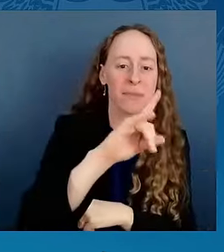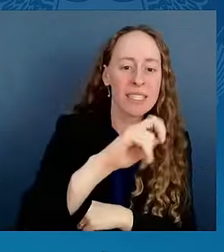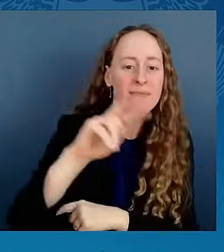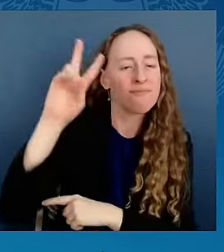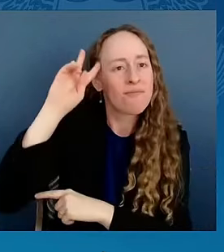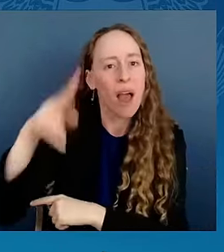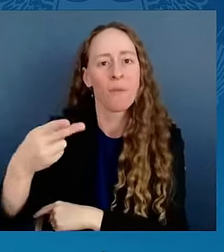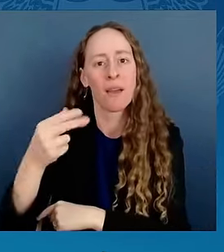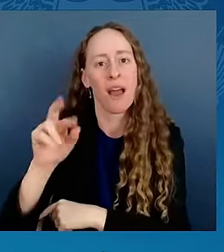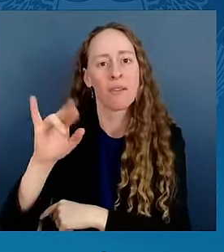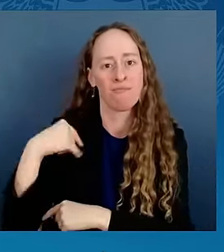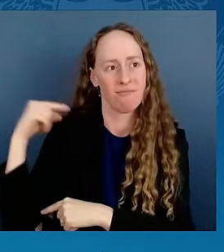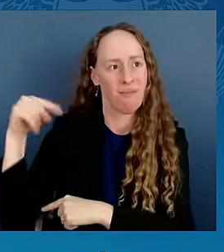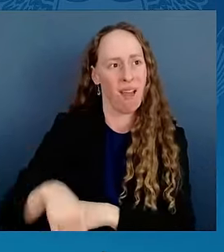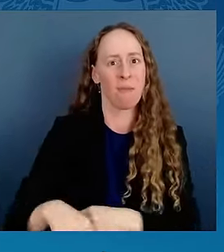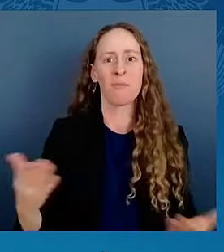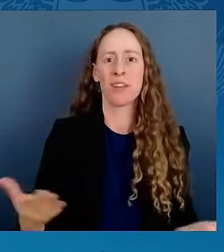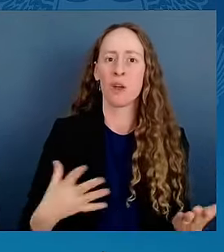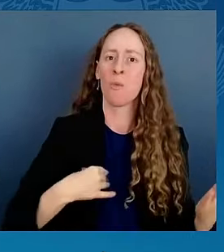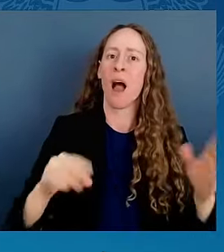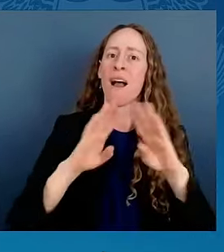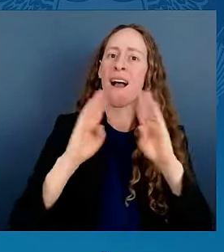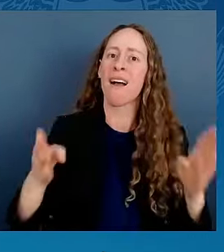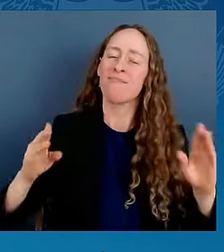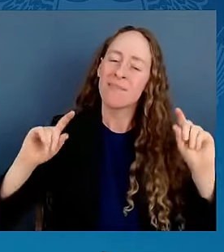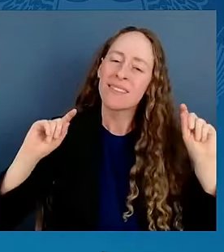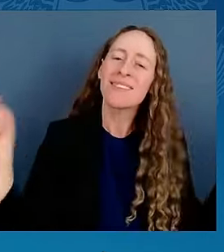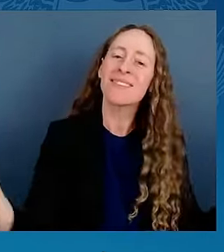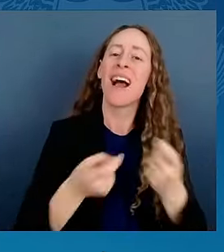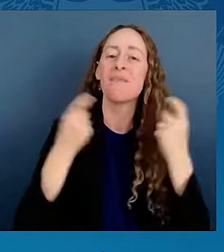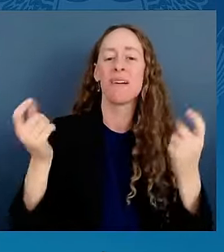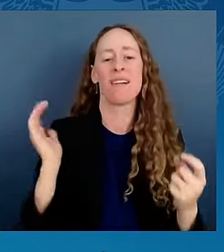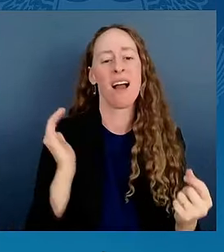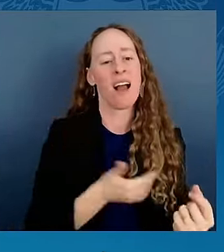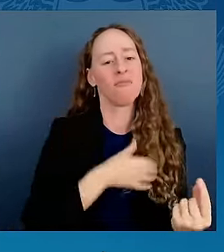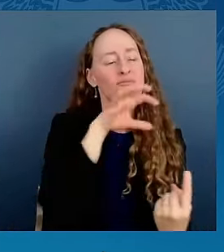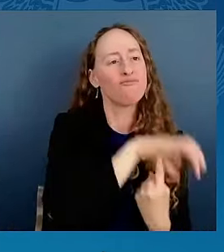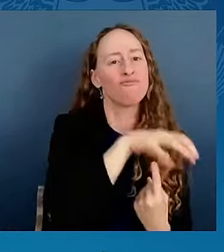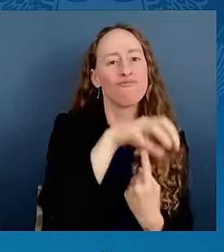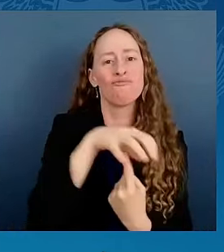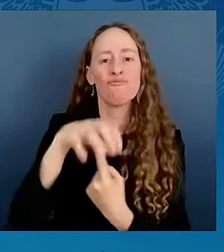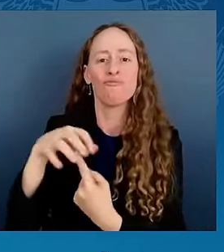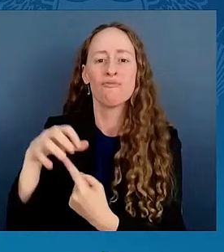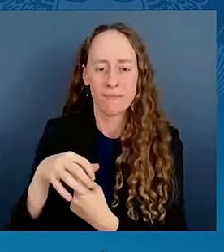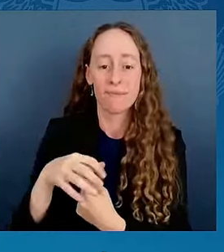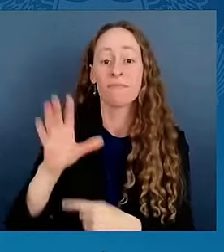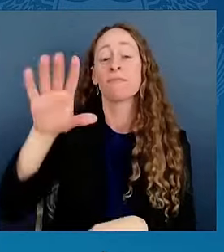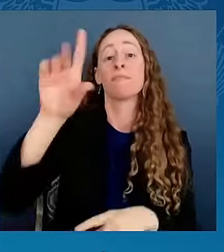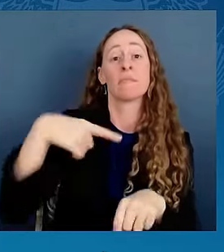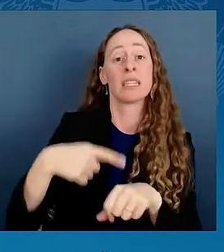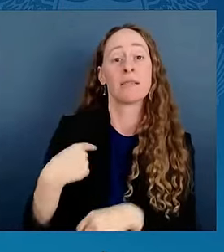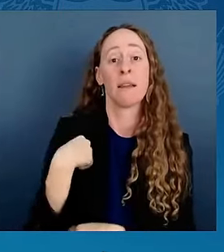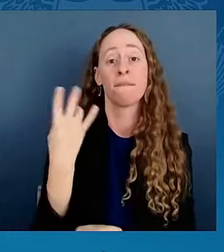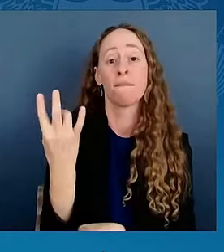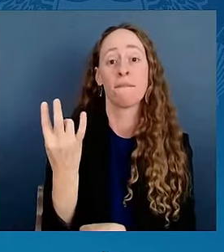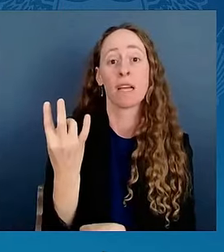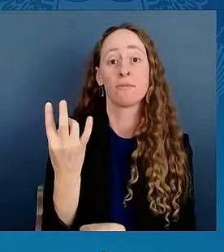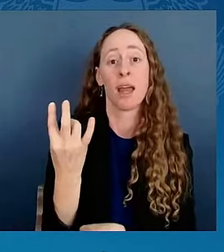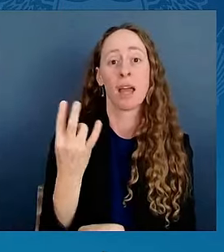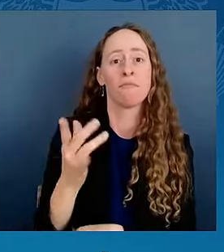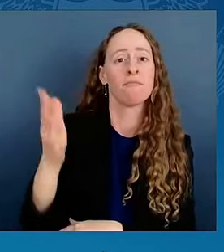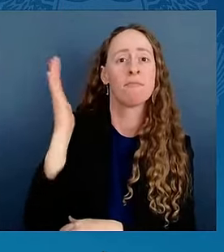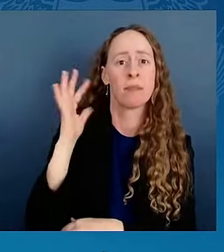athletics. My freshman year at FSU was a dream come true. I played with and against the most talented women in college